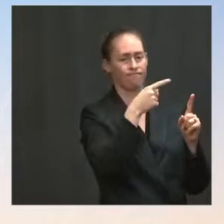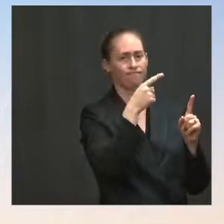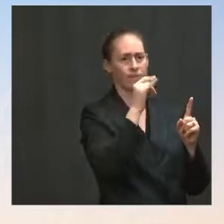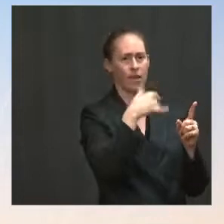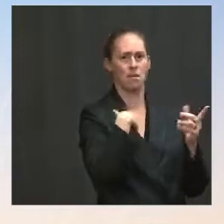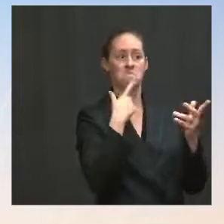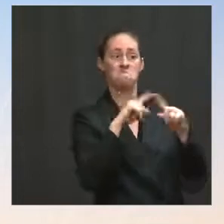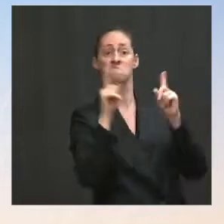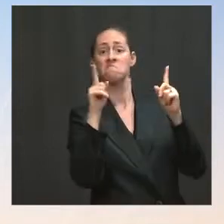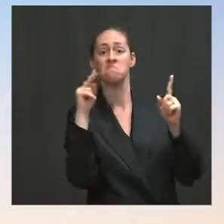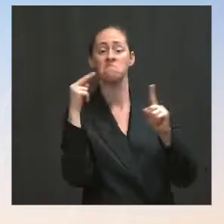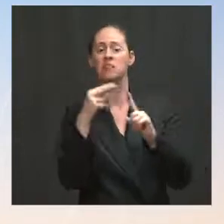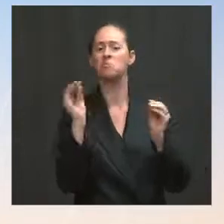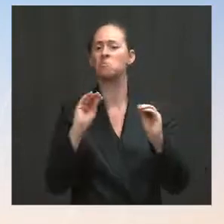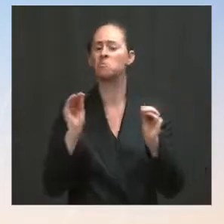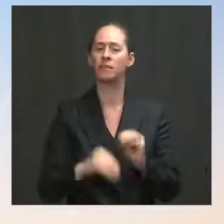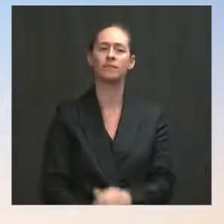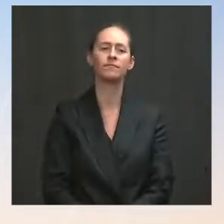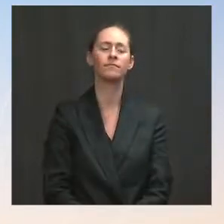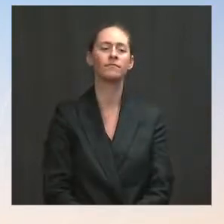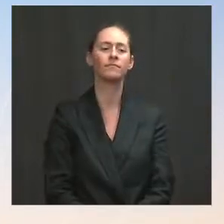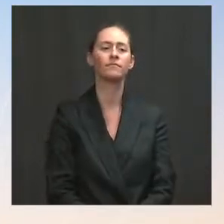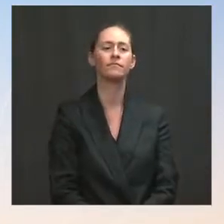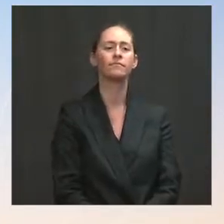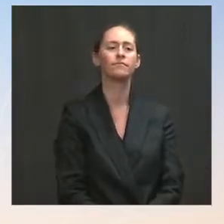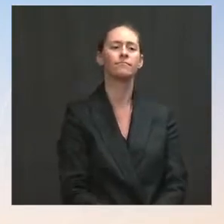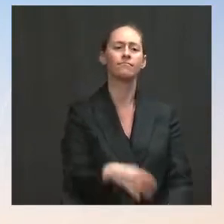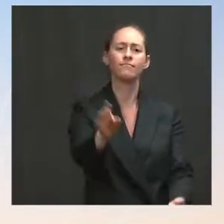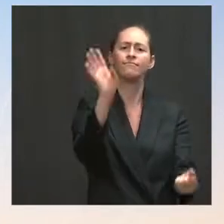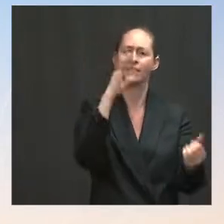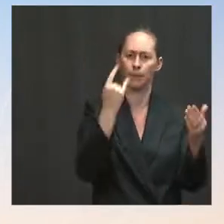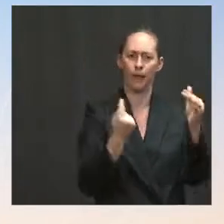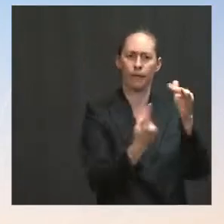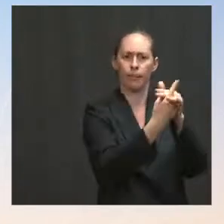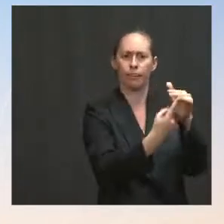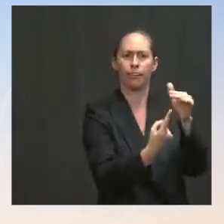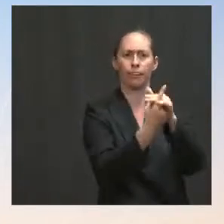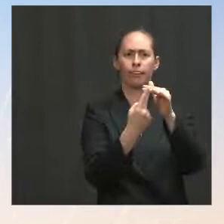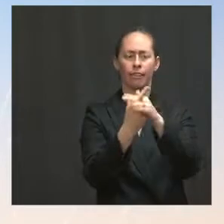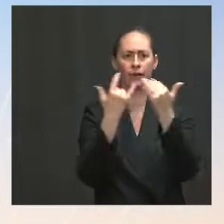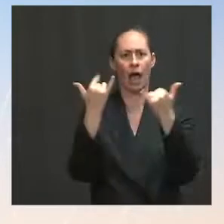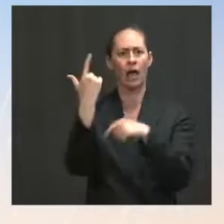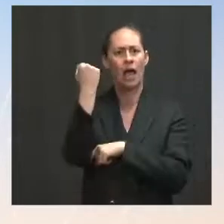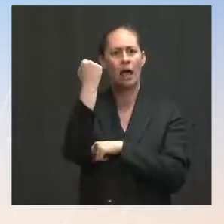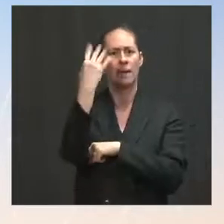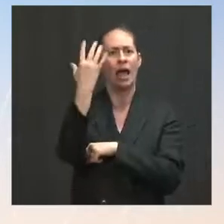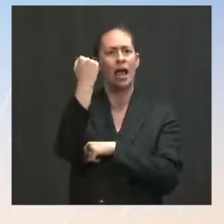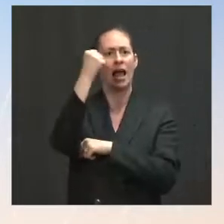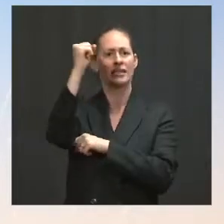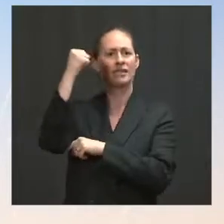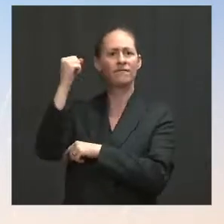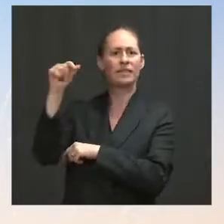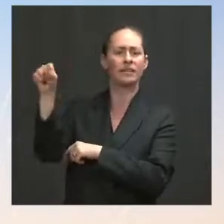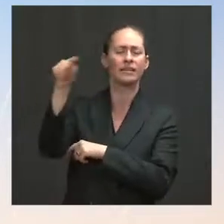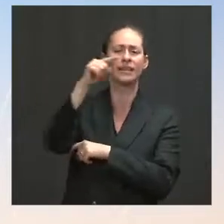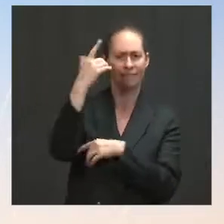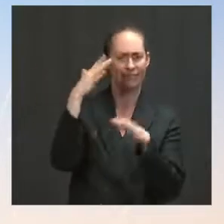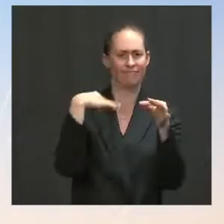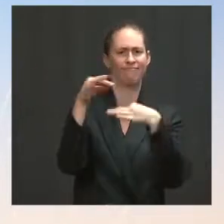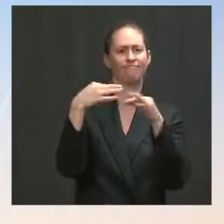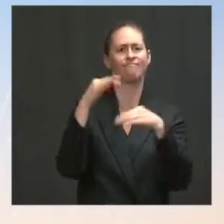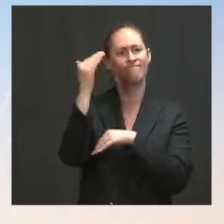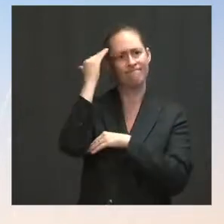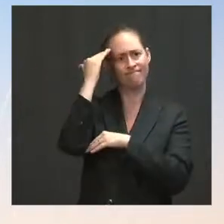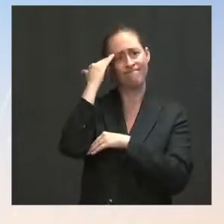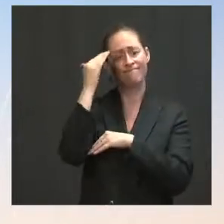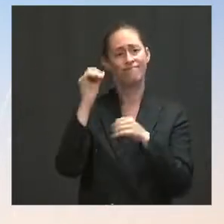I would note that there are a lot of issues out there, and I think activists and advocates will tell you this, where you could argue